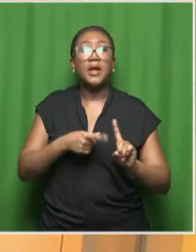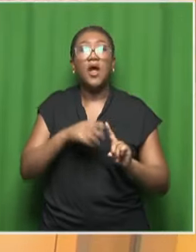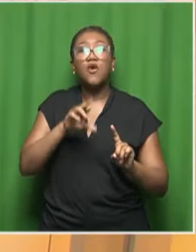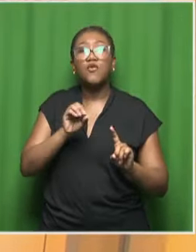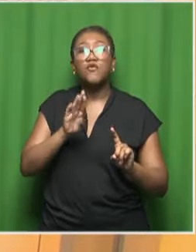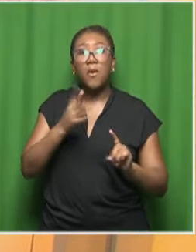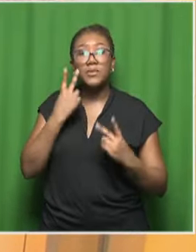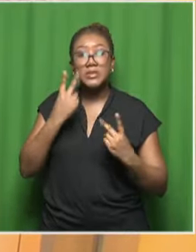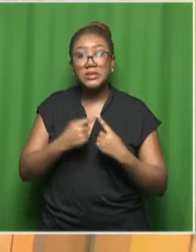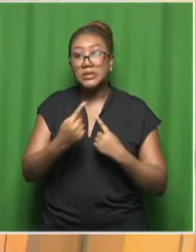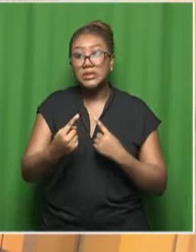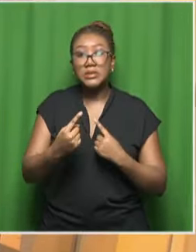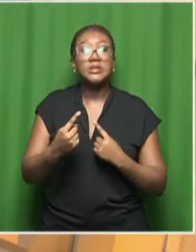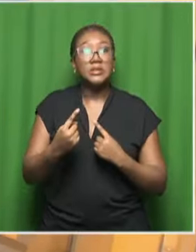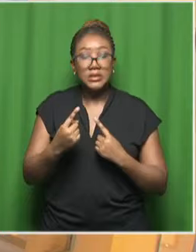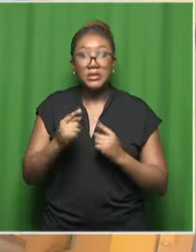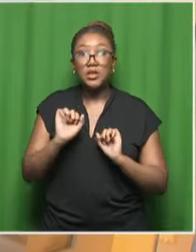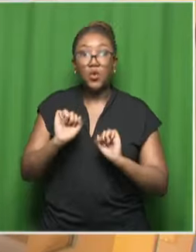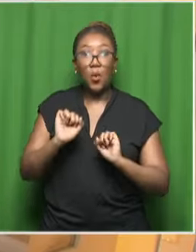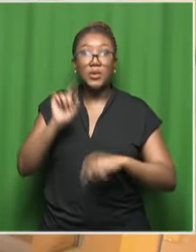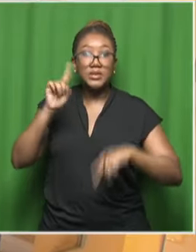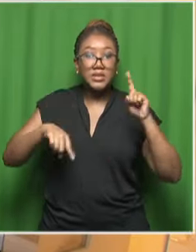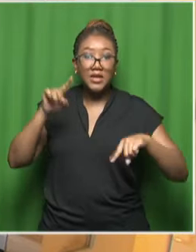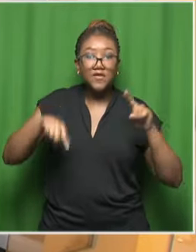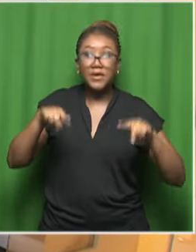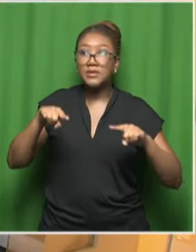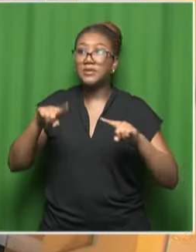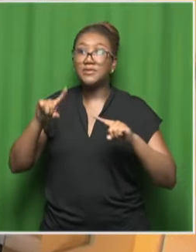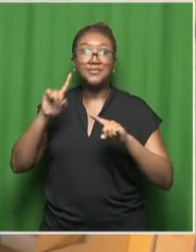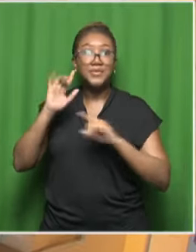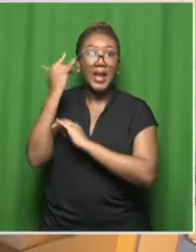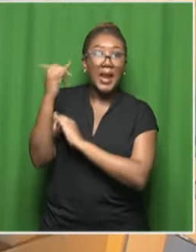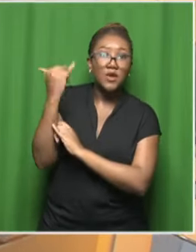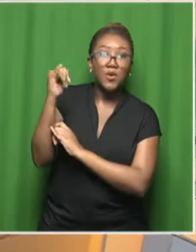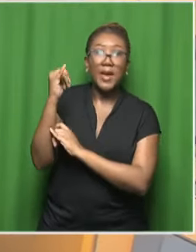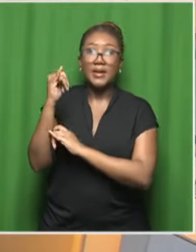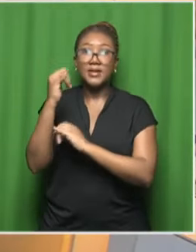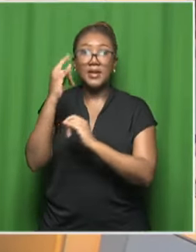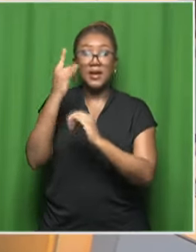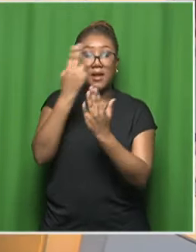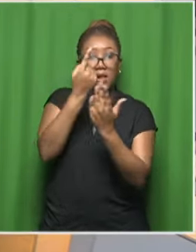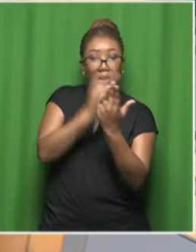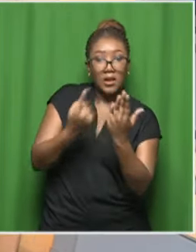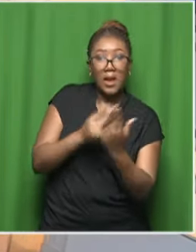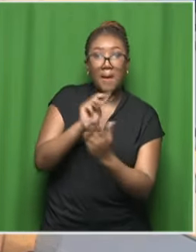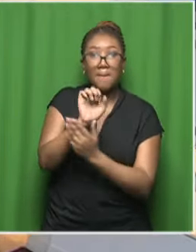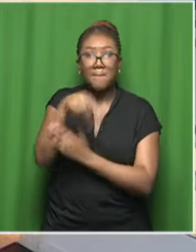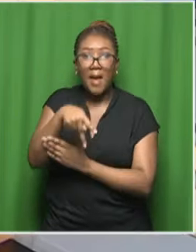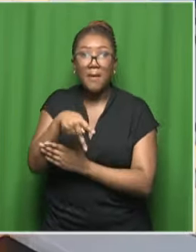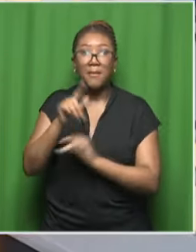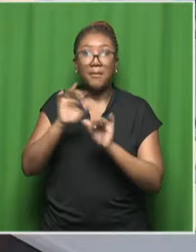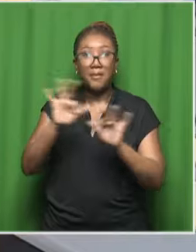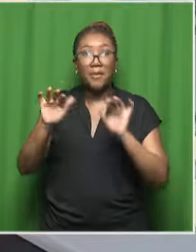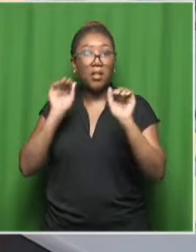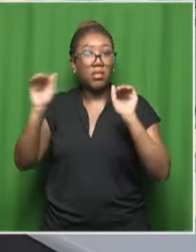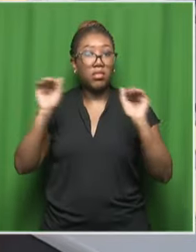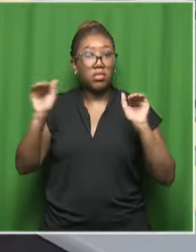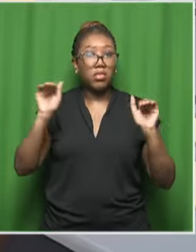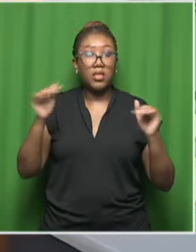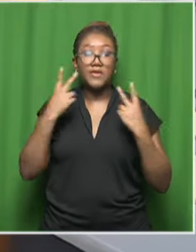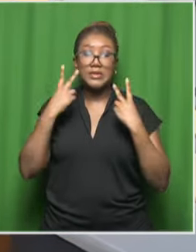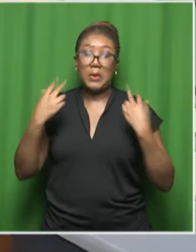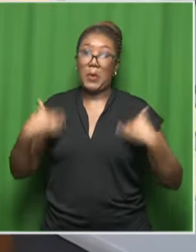been seeing on all your different satellites and all the maps that have been coming your way and the people reaching out to you. It was a desperate